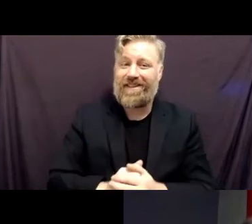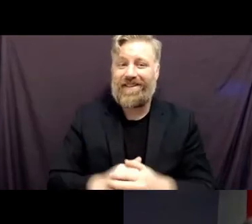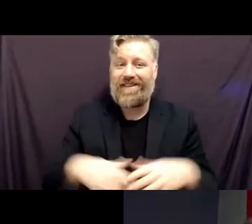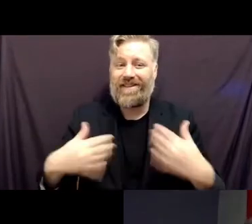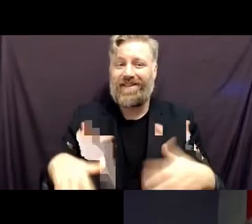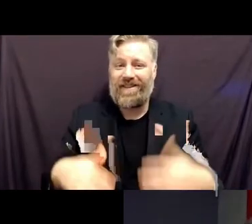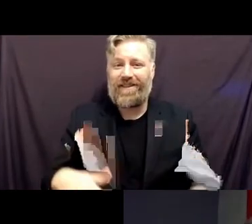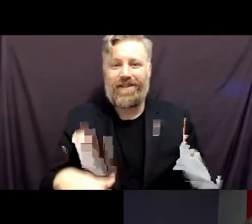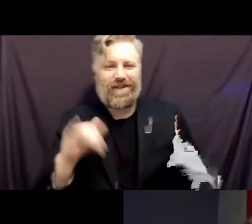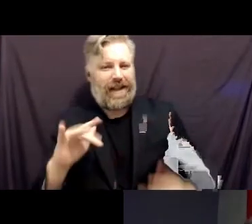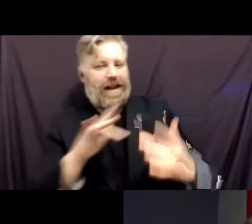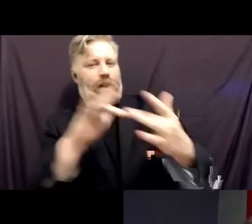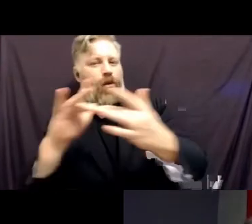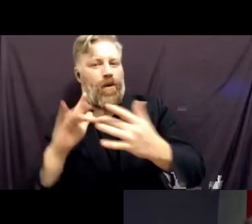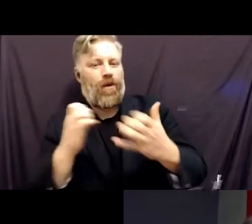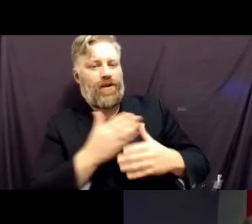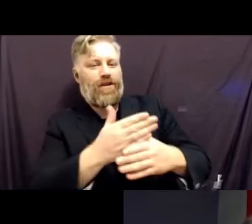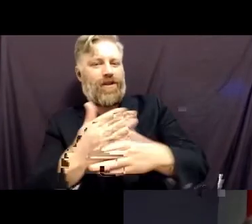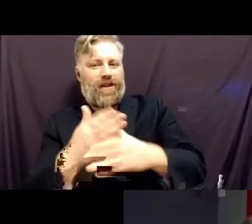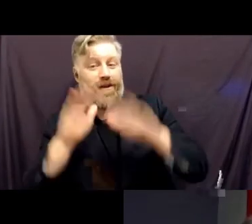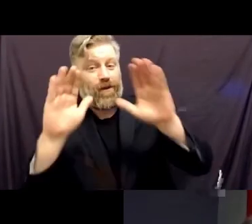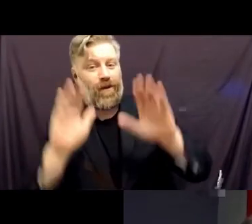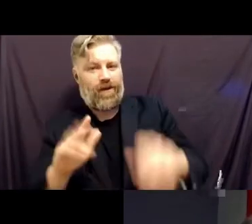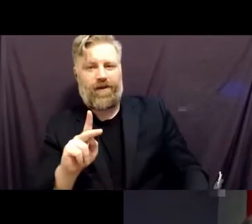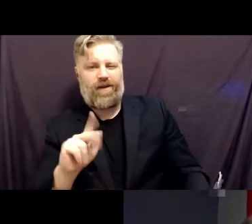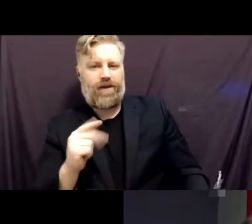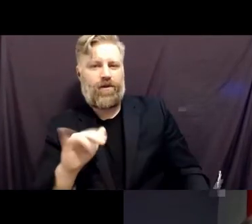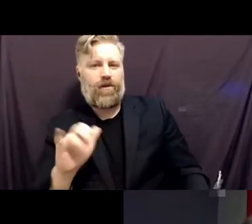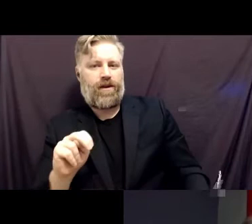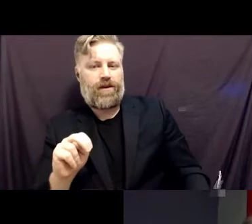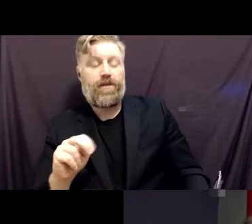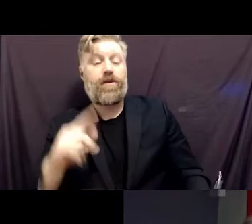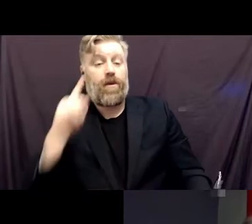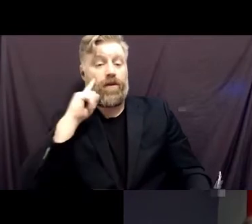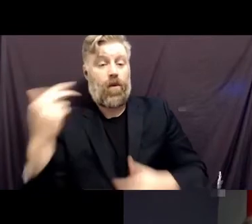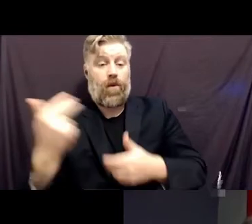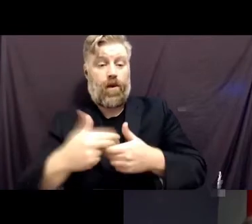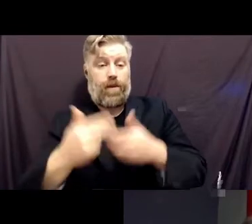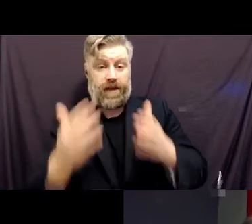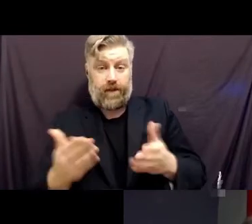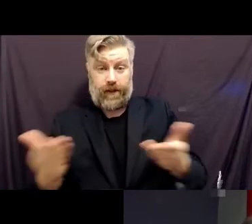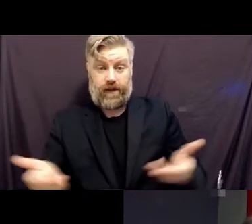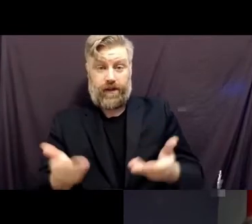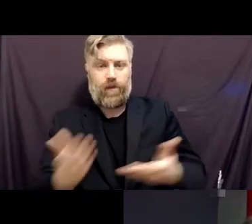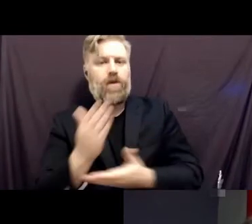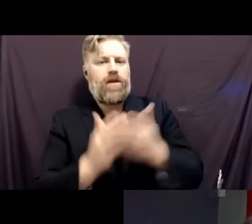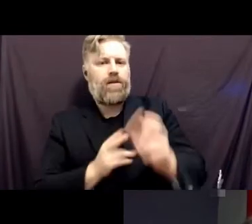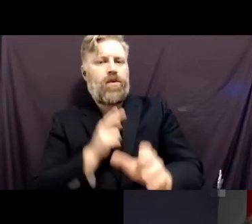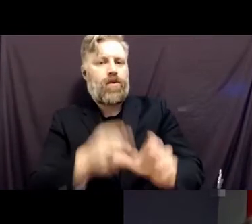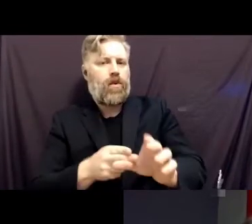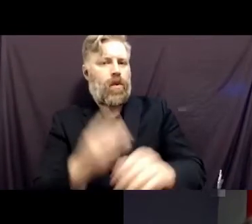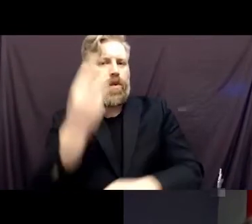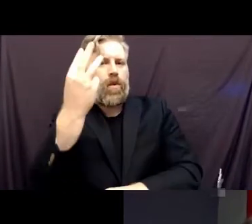be sharing. So that's wonderful. And then also for our participants who are here, some of them have been joining on Wednesday